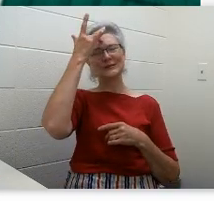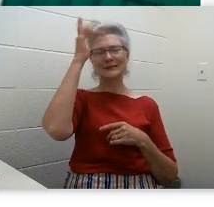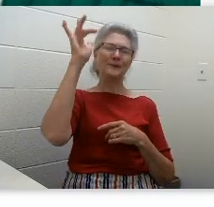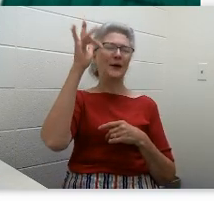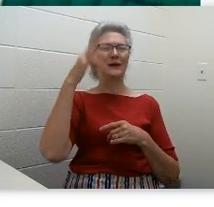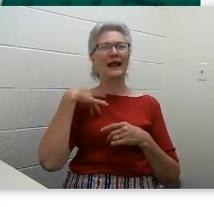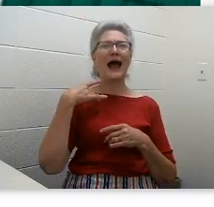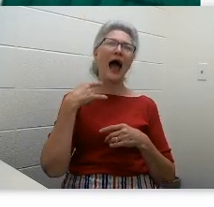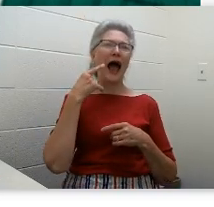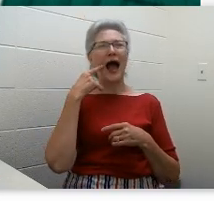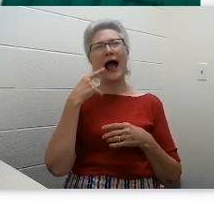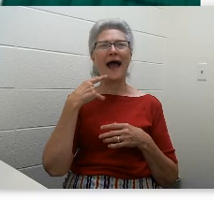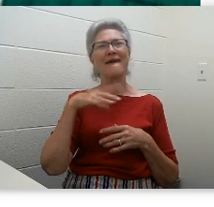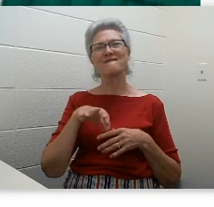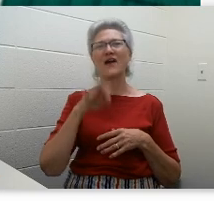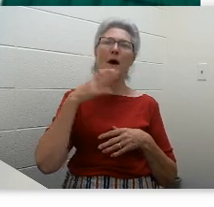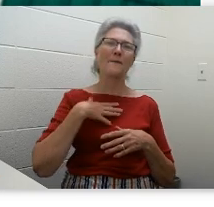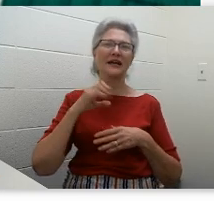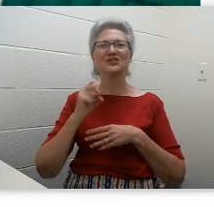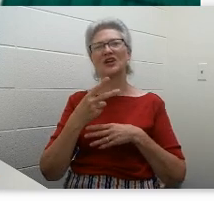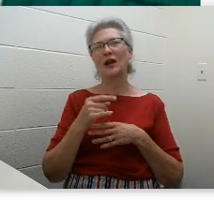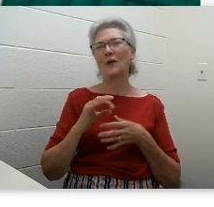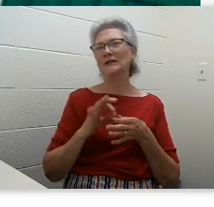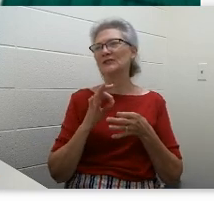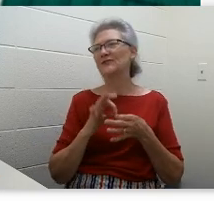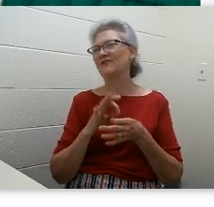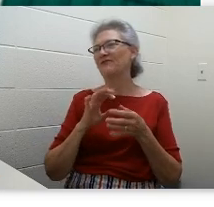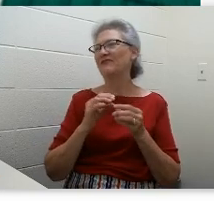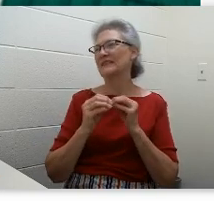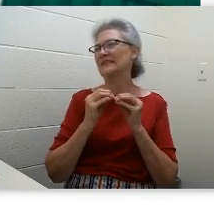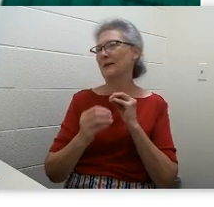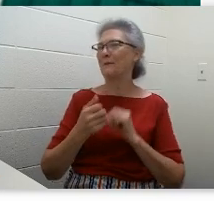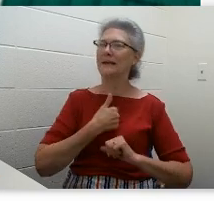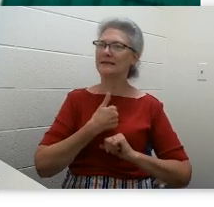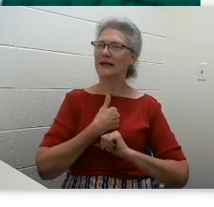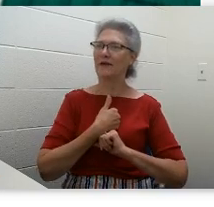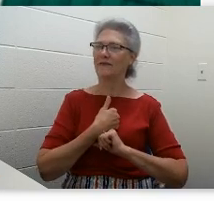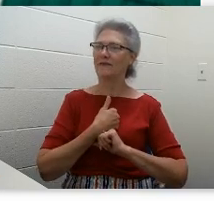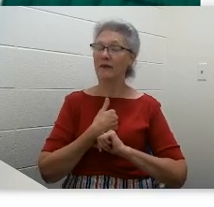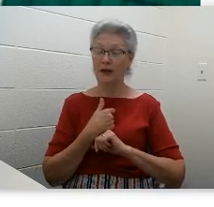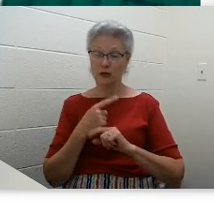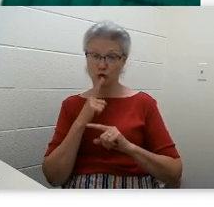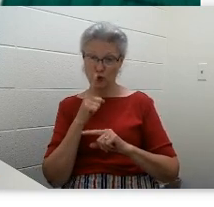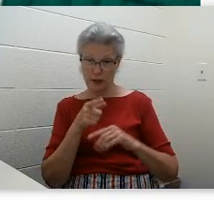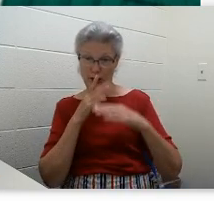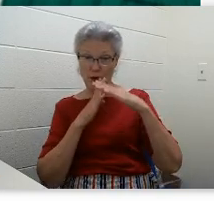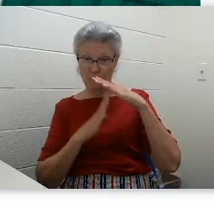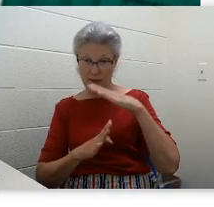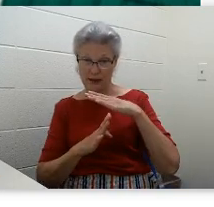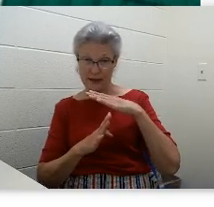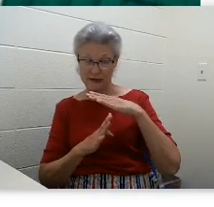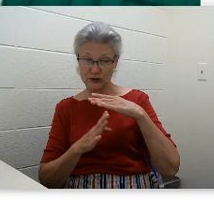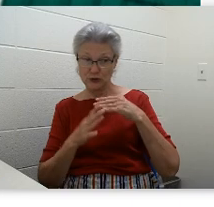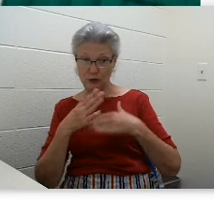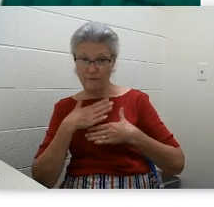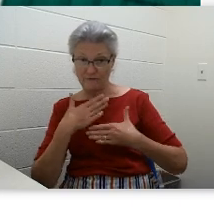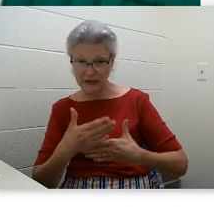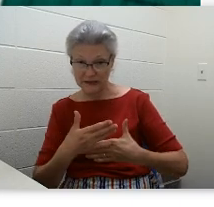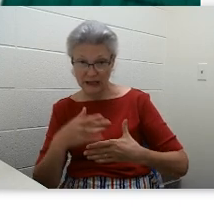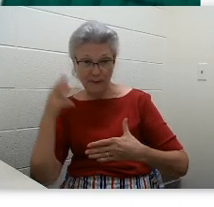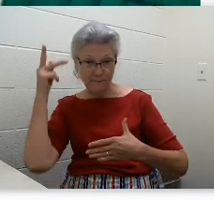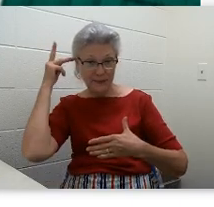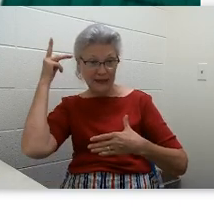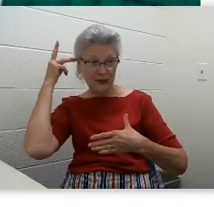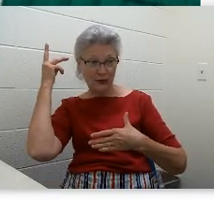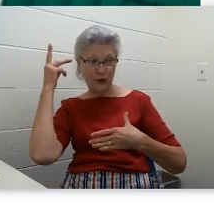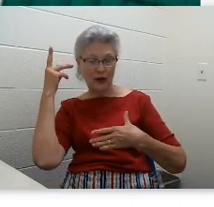the cleverness of me!" It is humiliating to have to confess that this conceit of Peter was one of his most